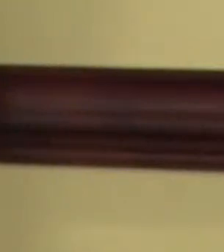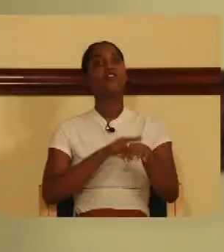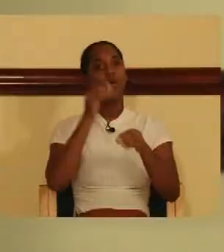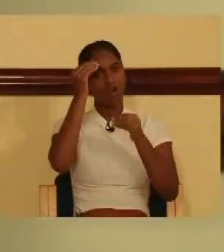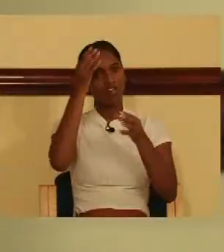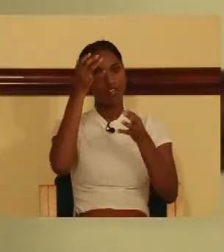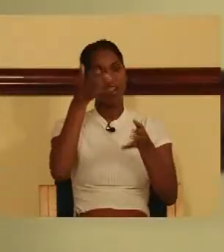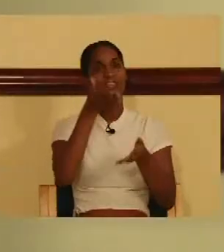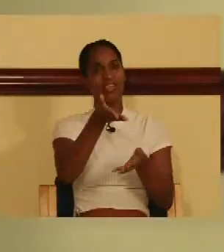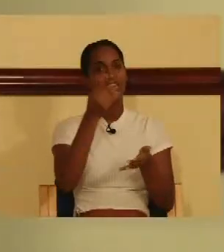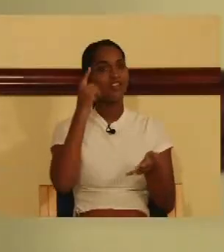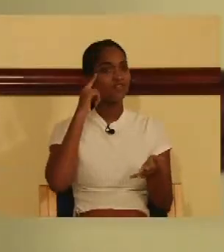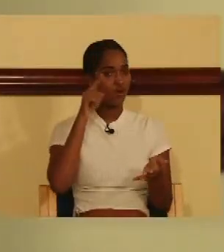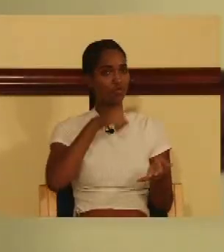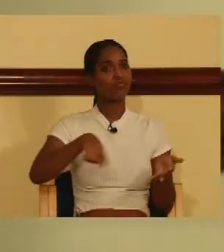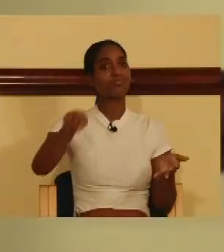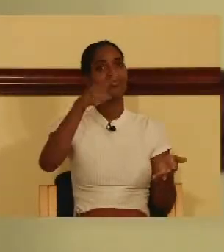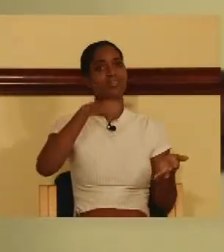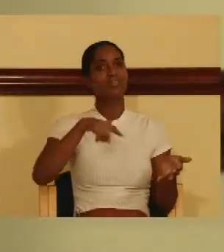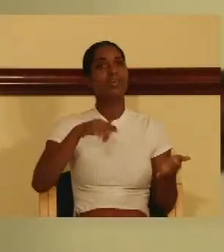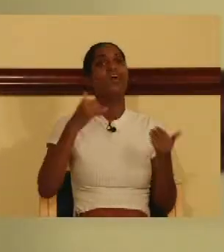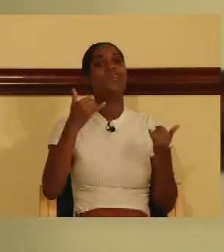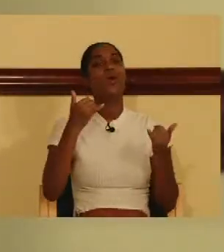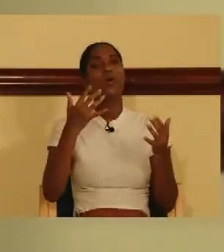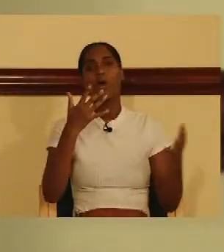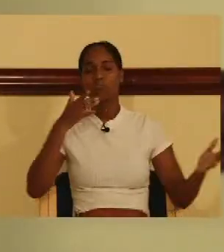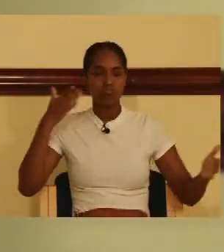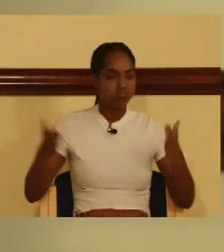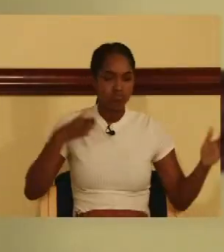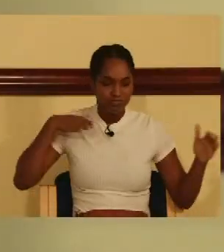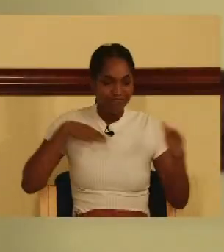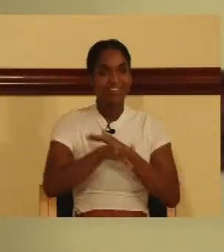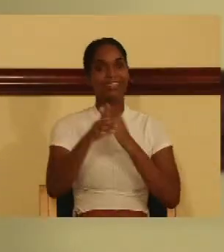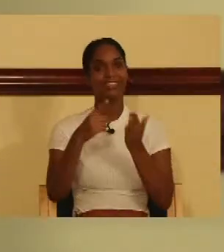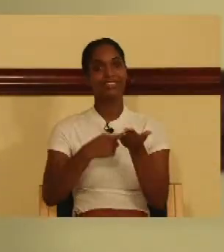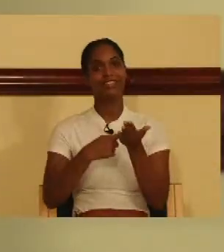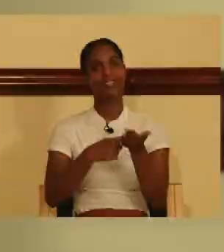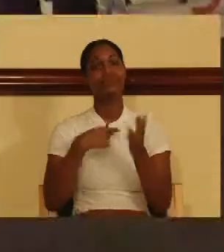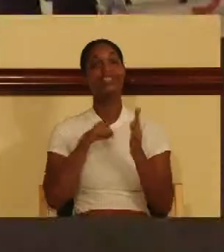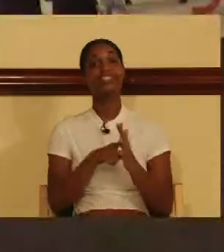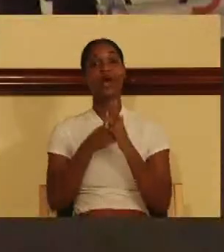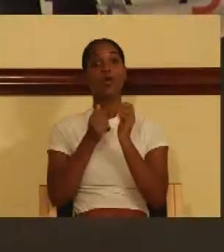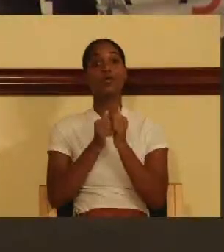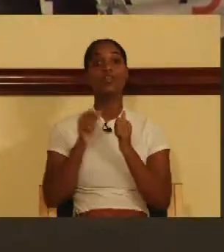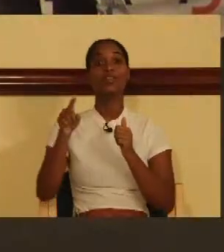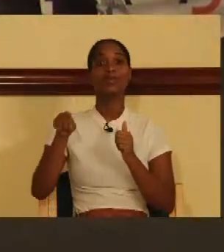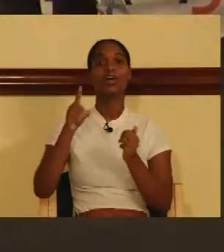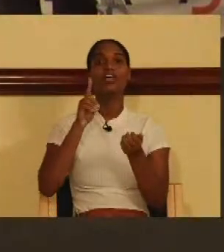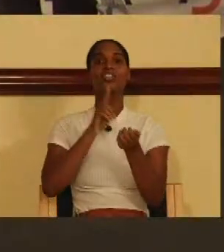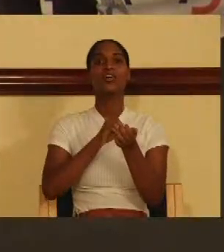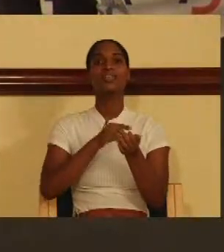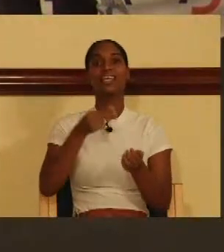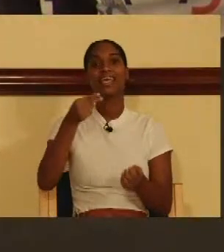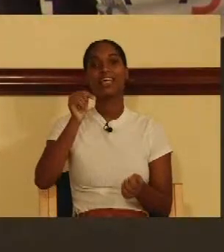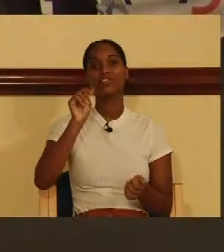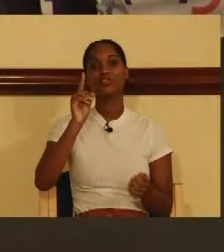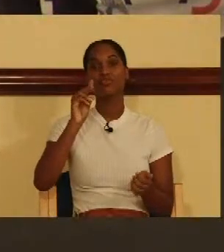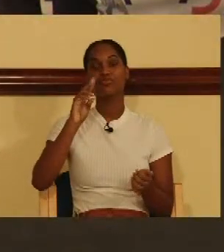there for you. Now, let's get right into the discussion. Let me start with you, Dr. Hendricks.